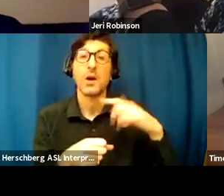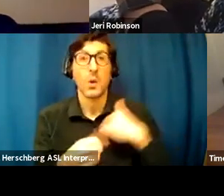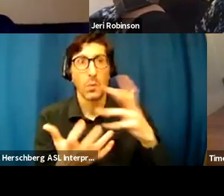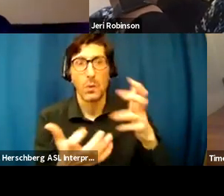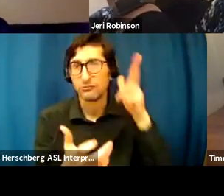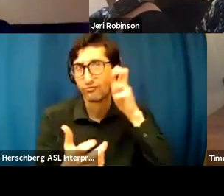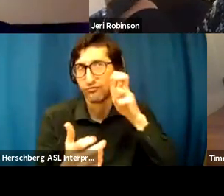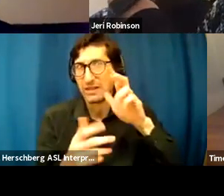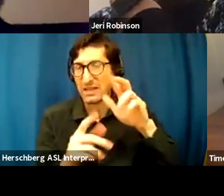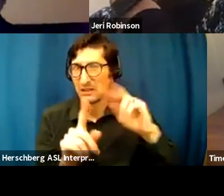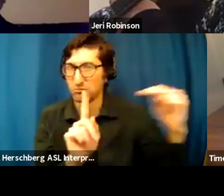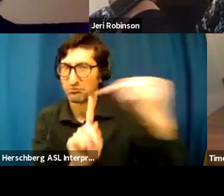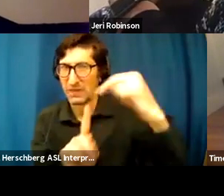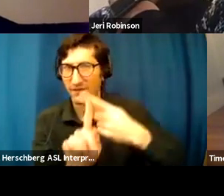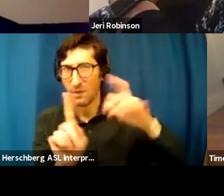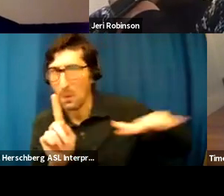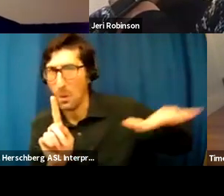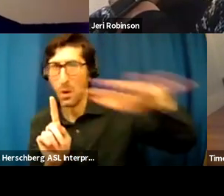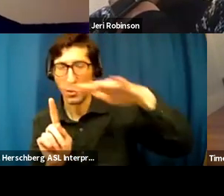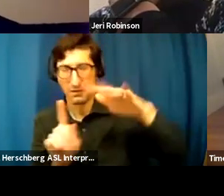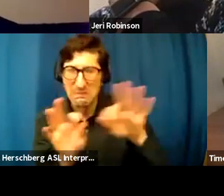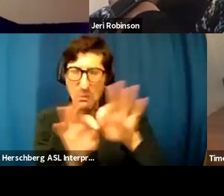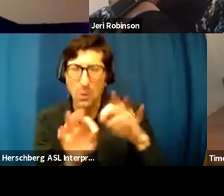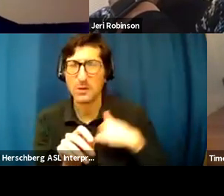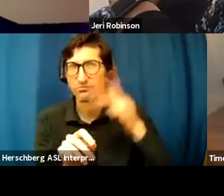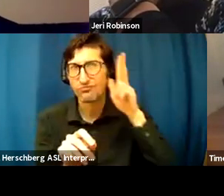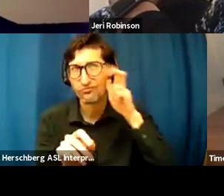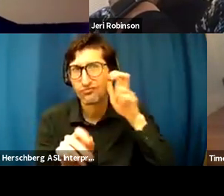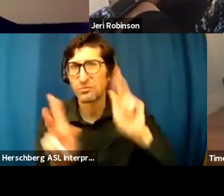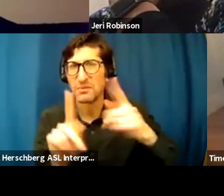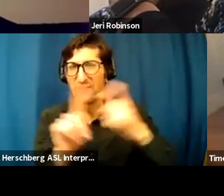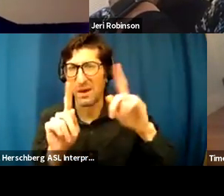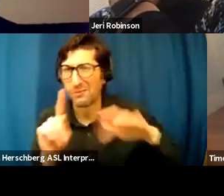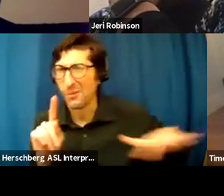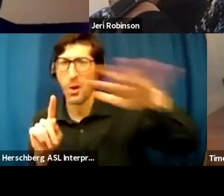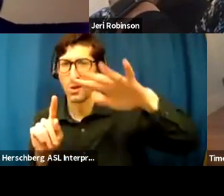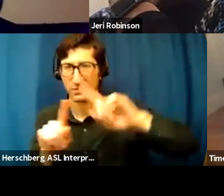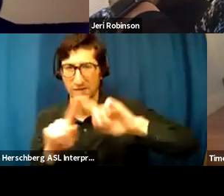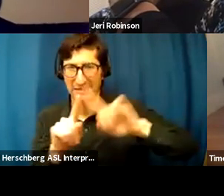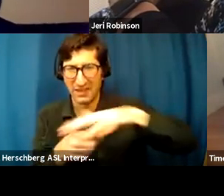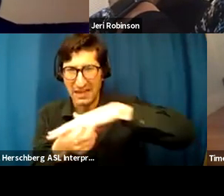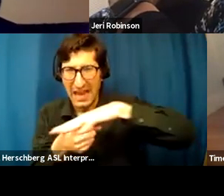we just want to ensure that all parts of the city are included. And just to note that